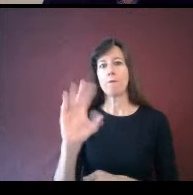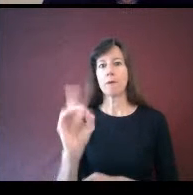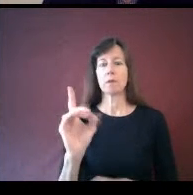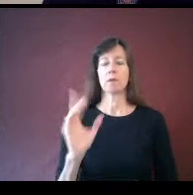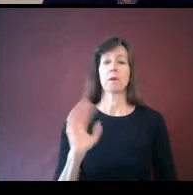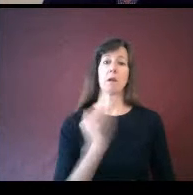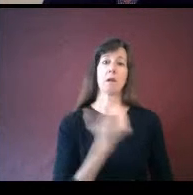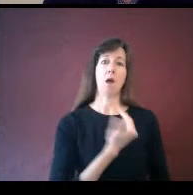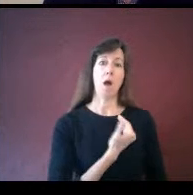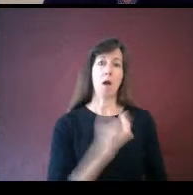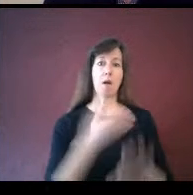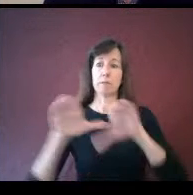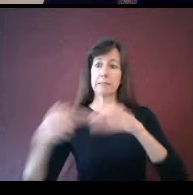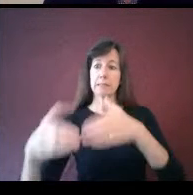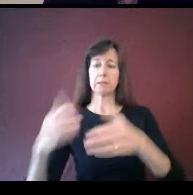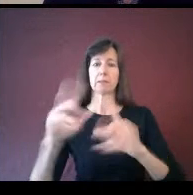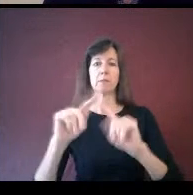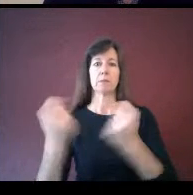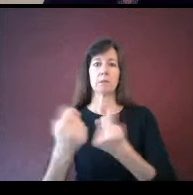things.